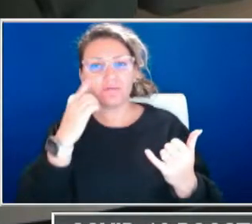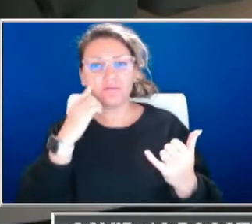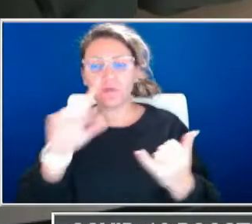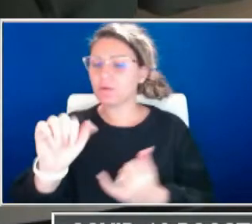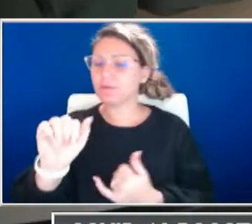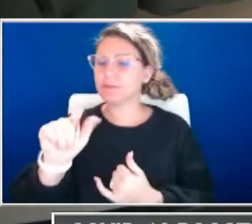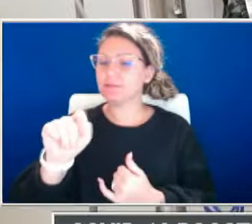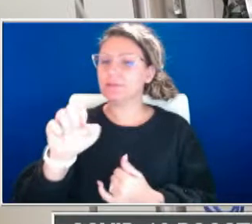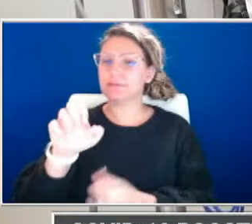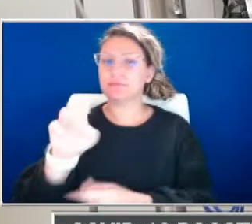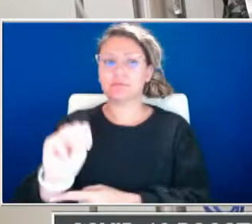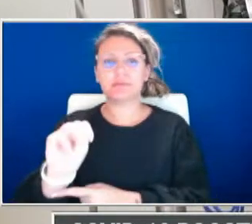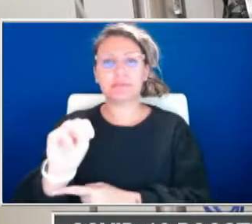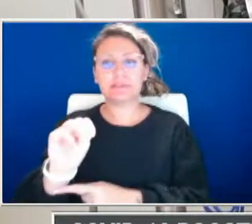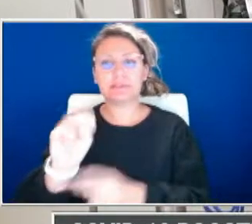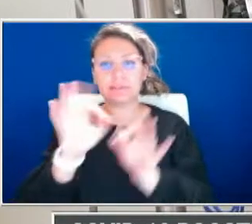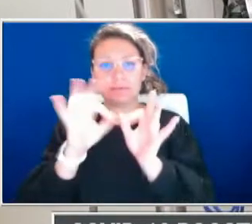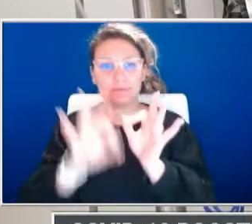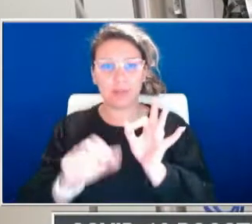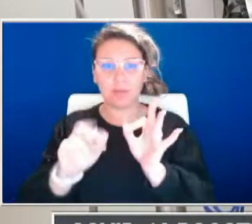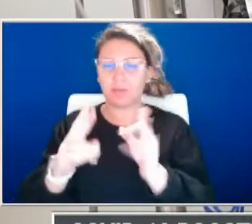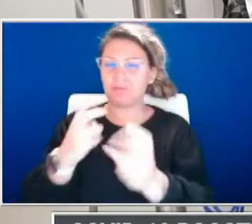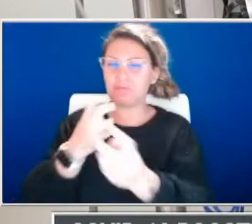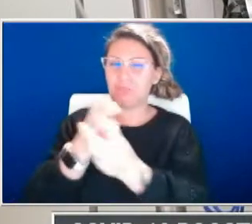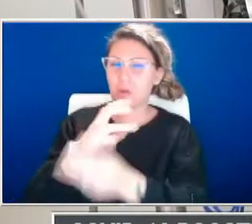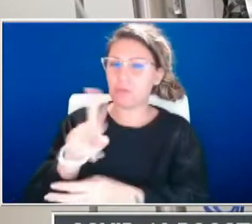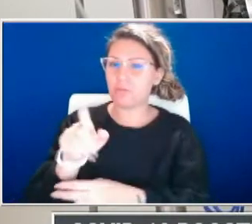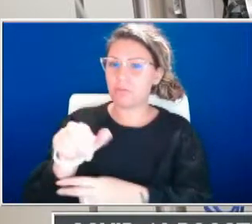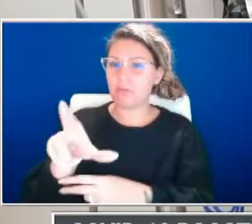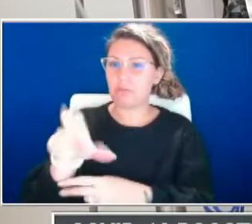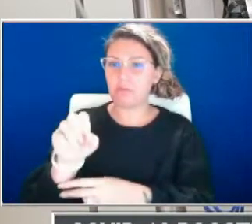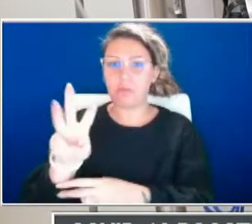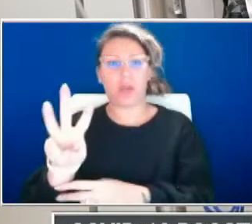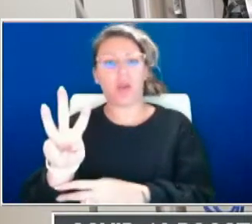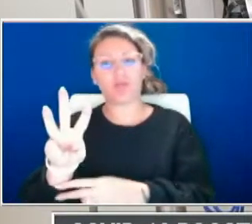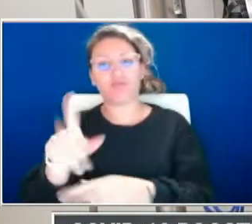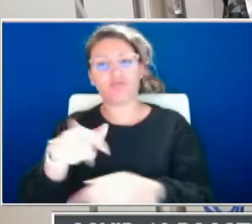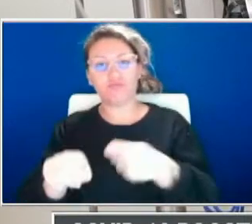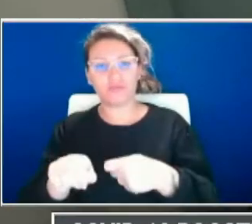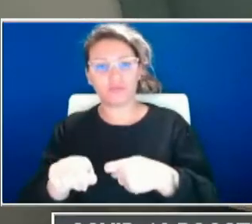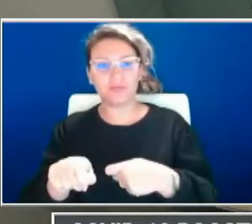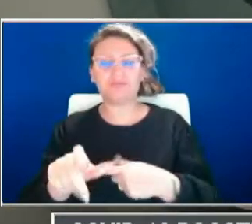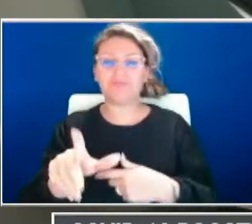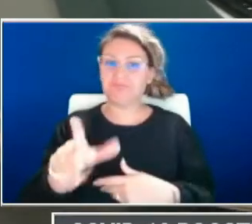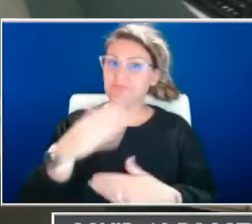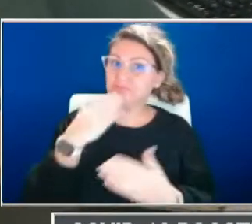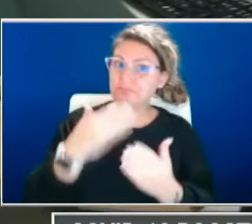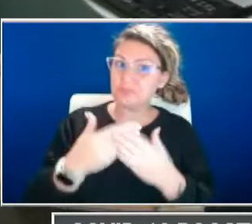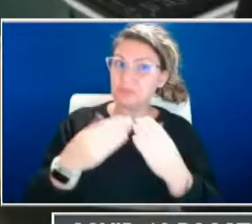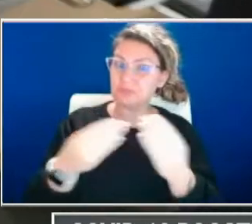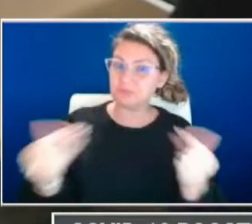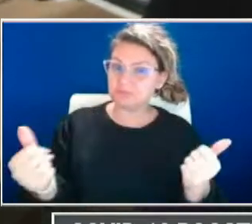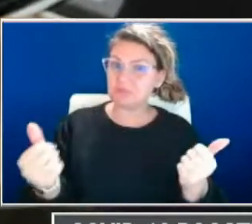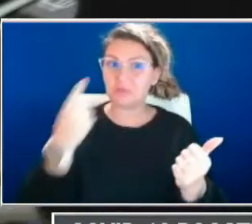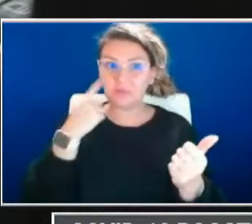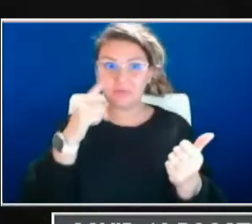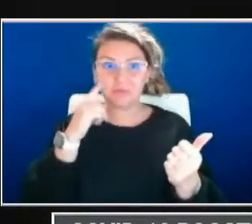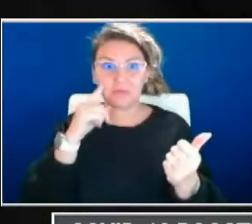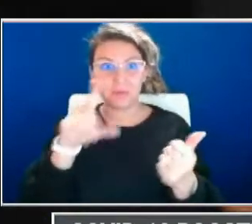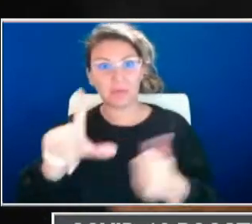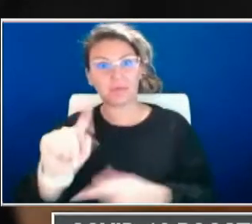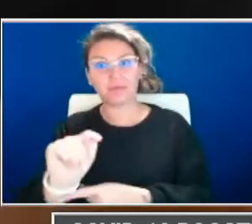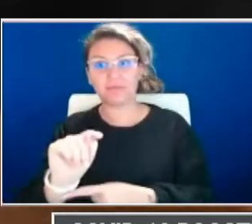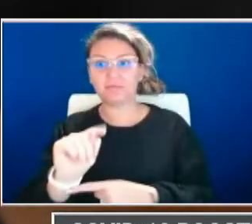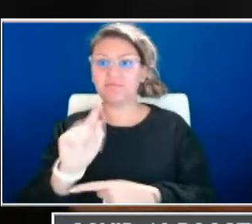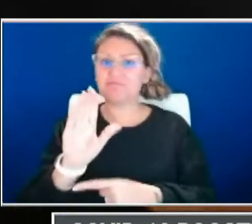marrow transplant. It is really looking favorable to a long-term cure. A man's germ-fighting network